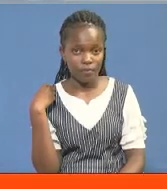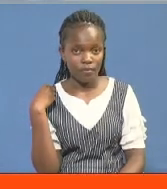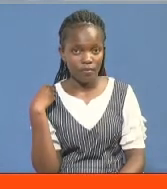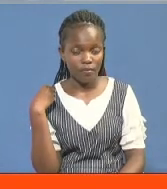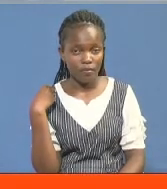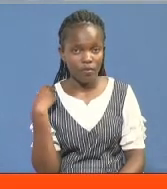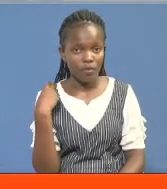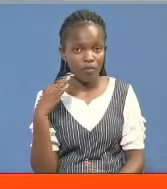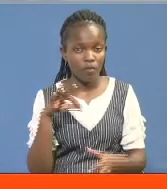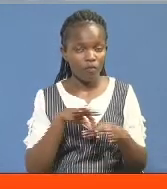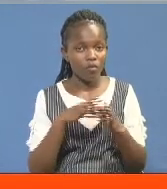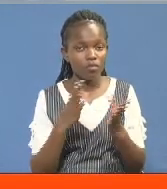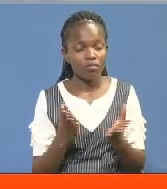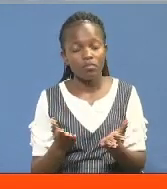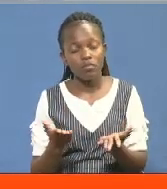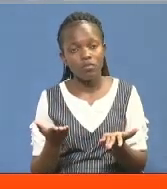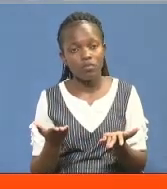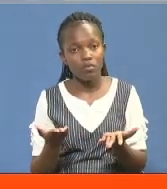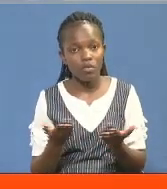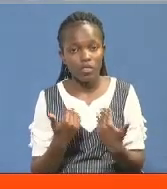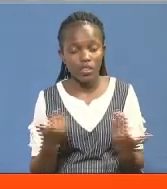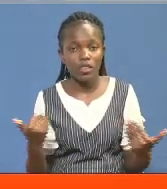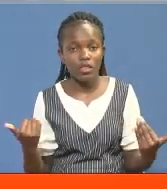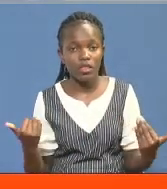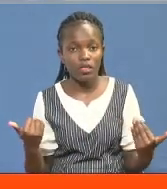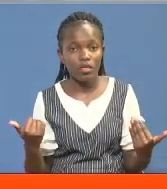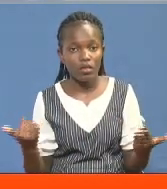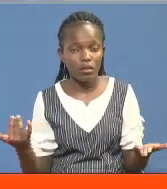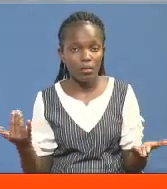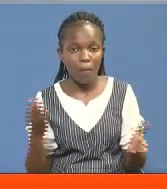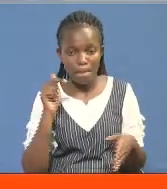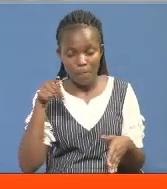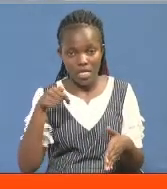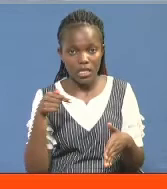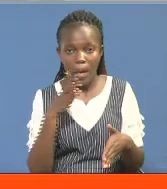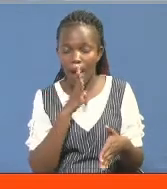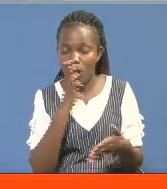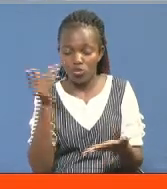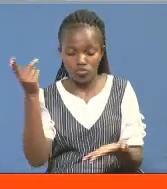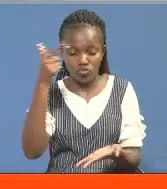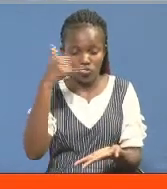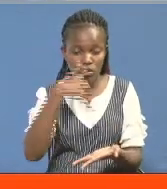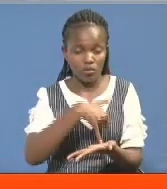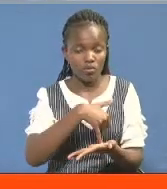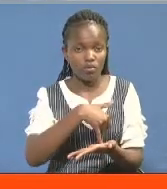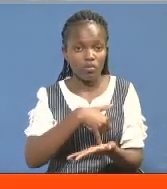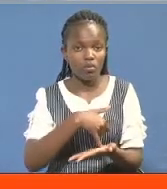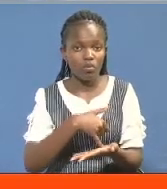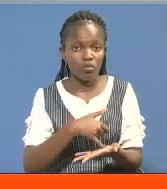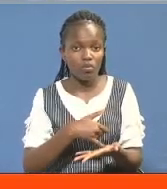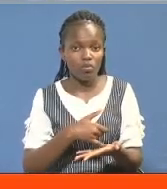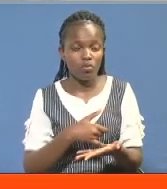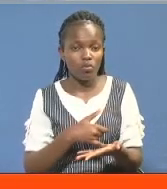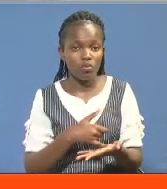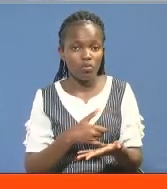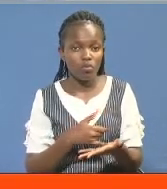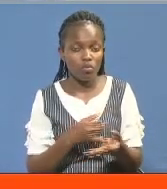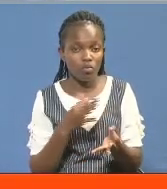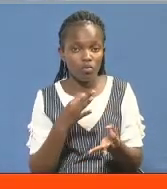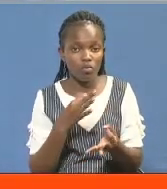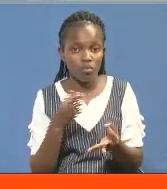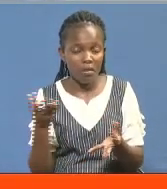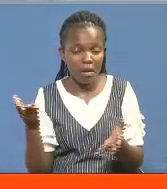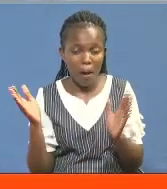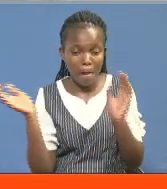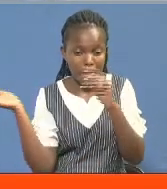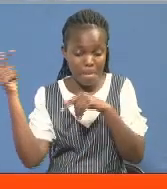voter turnout? I mean, those are things that ought to be included in the guidelines that can only be availed if we enact